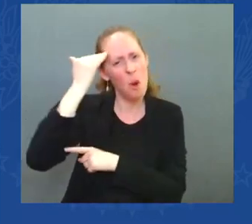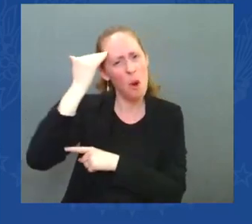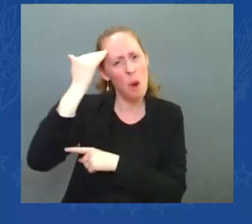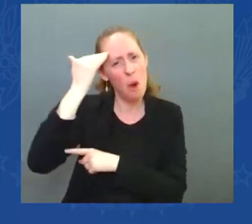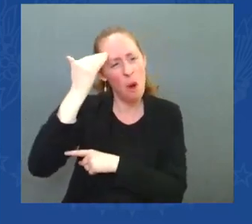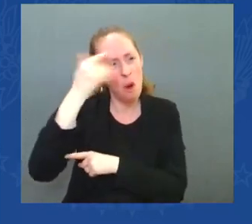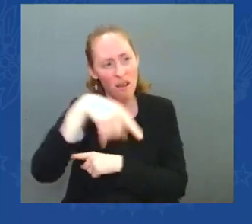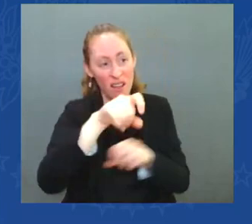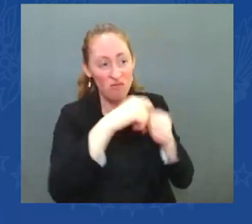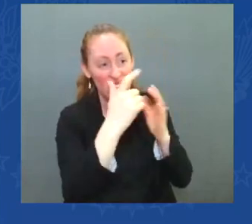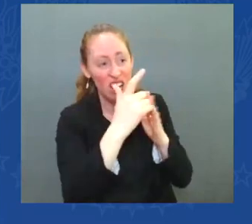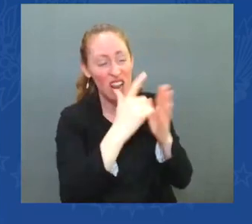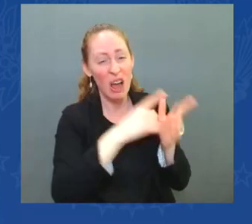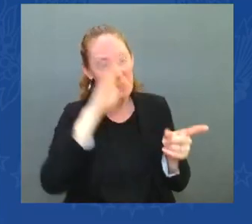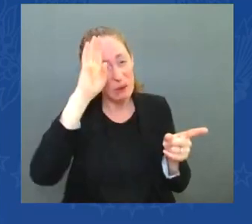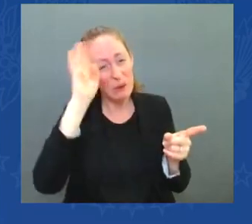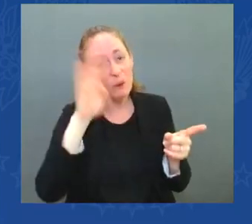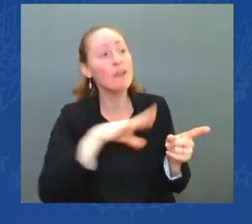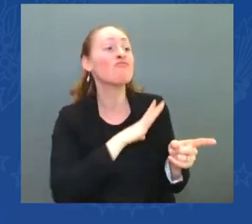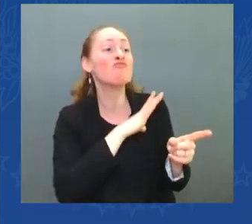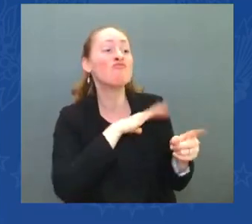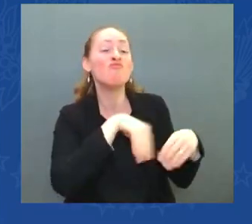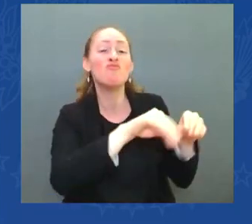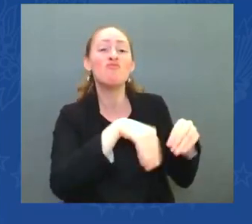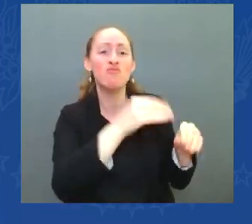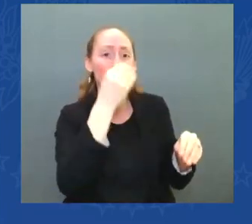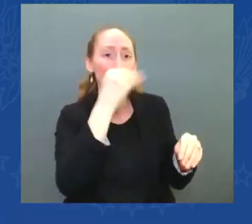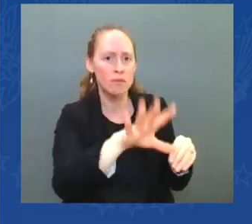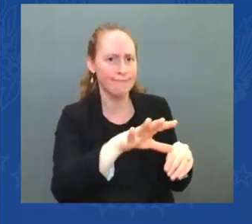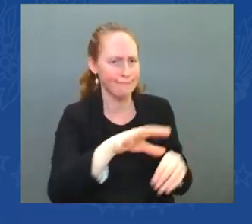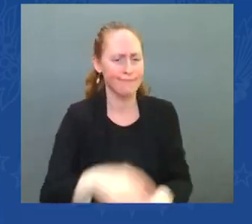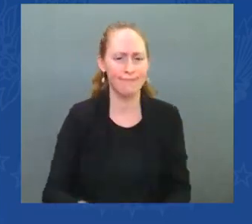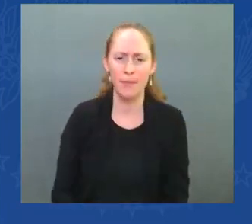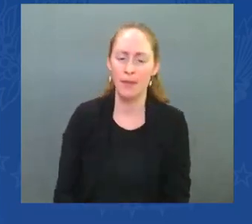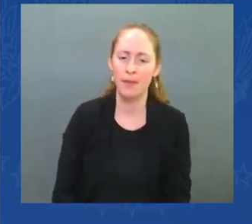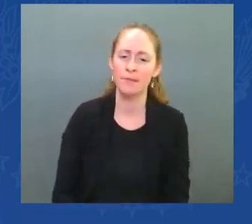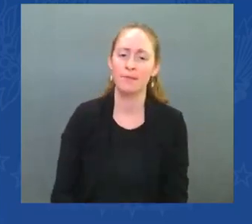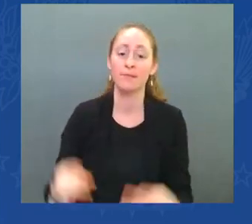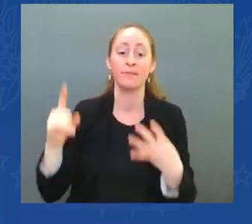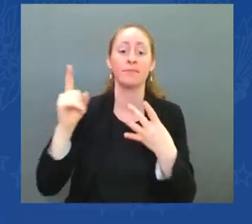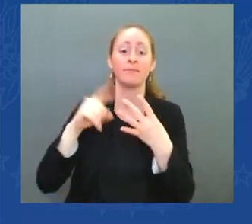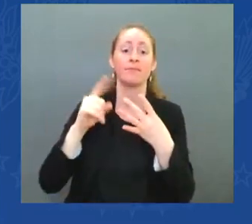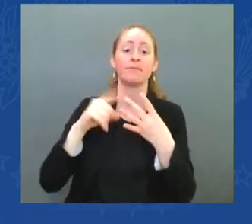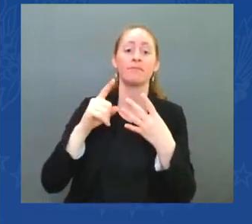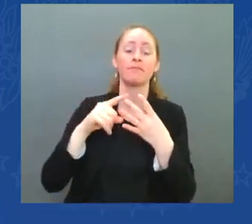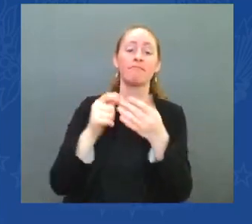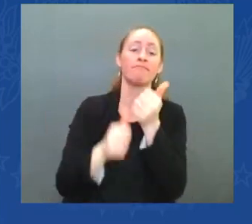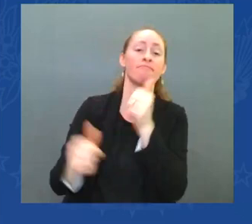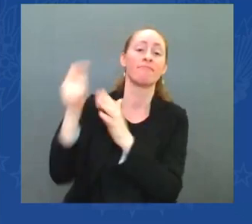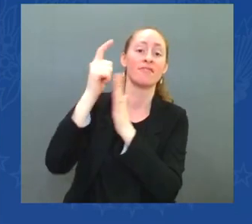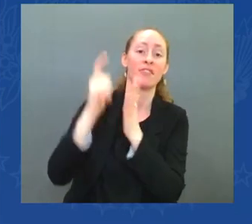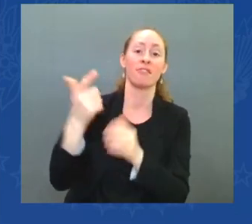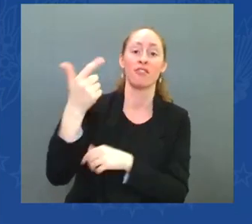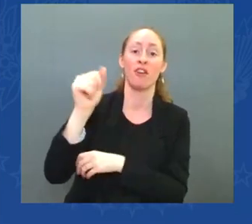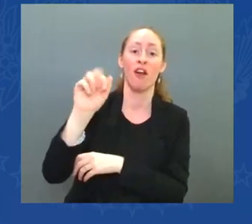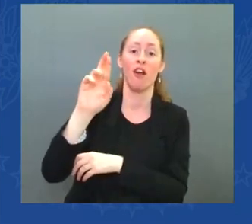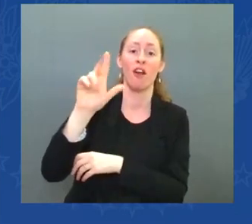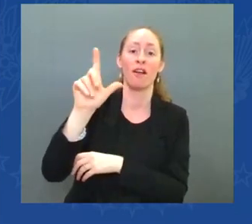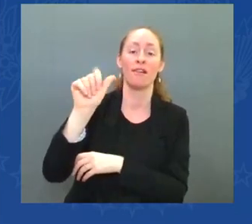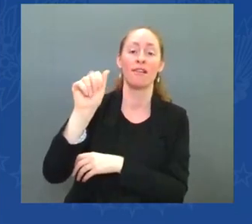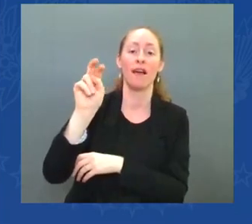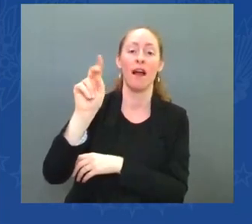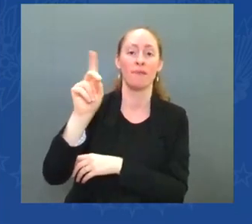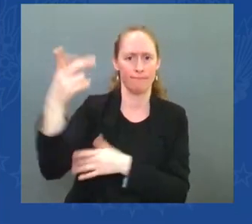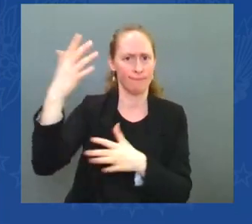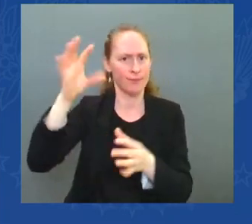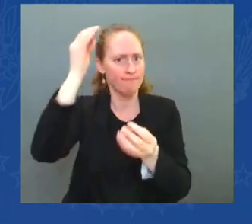gun trafficking. Attorney General Garland has directed all U.S. attorneys to prioritize combating gun trafficking that